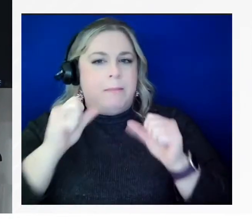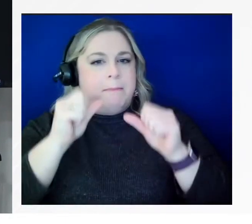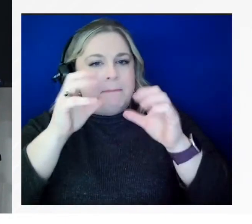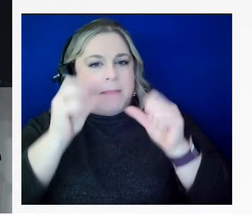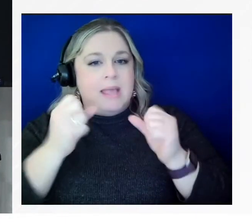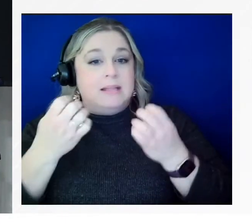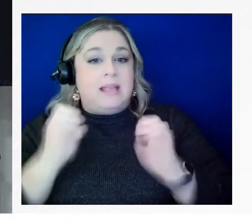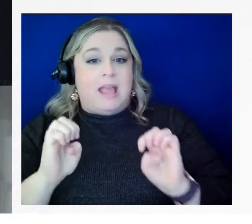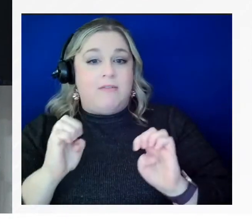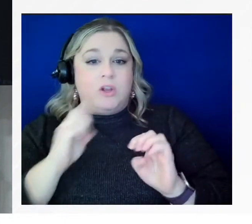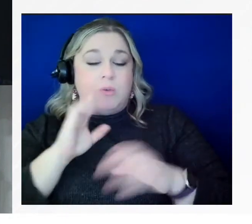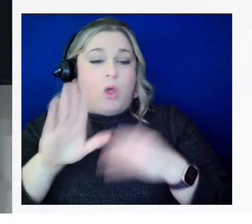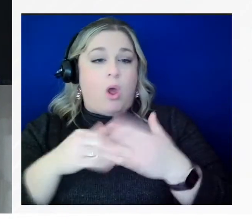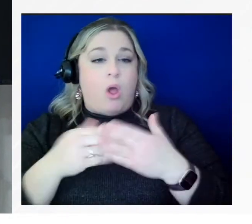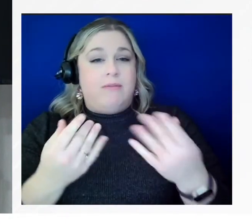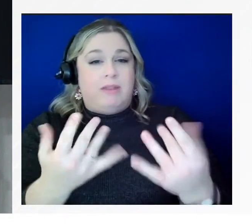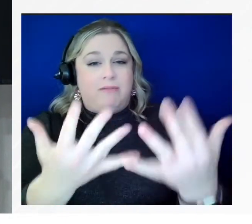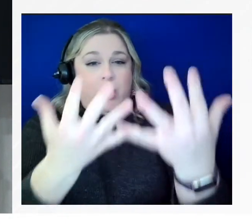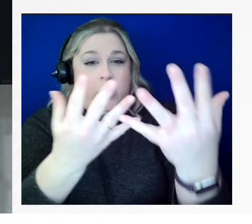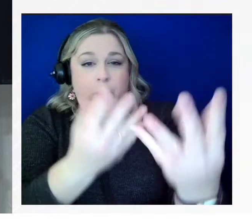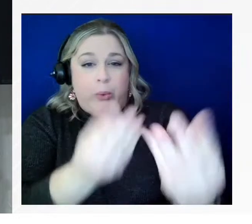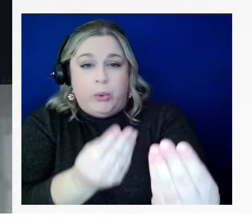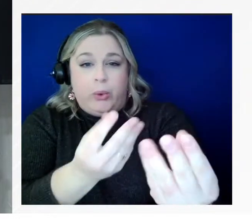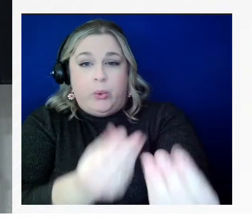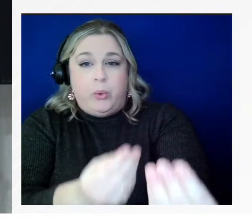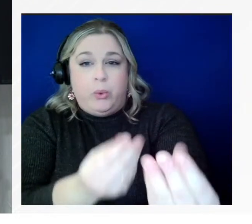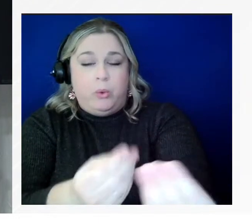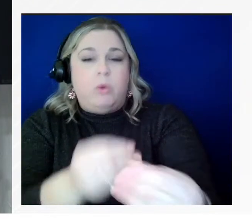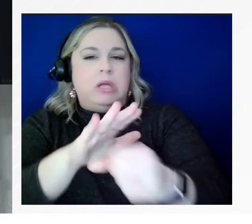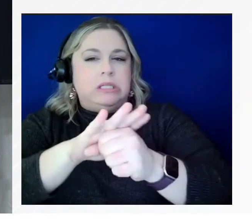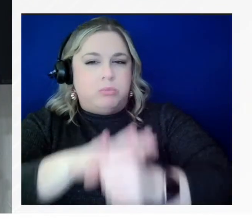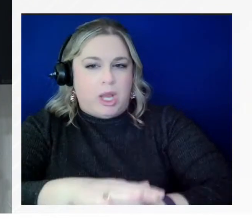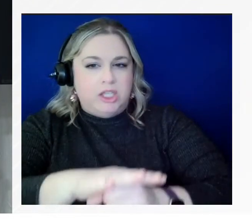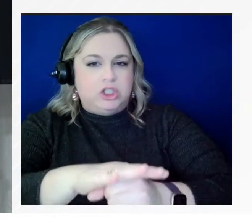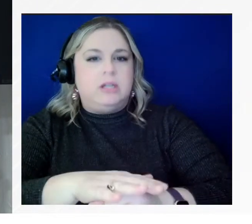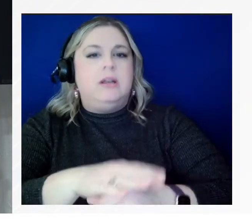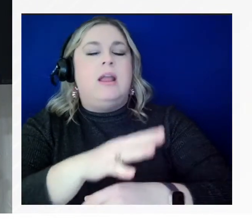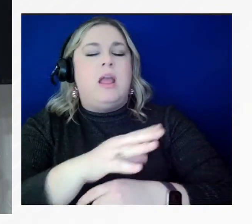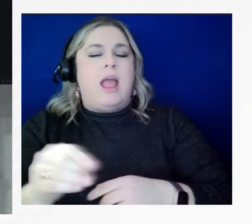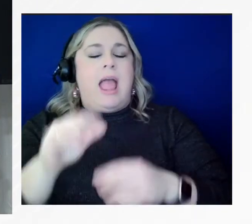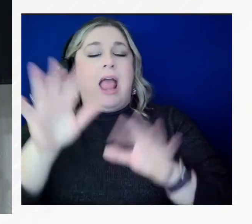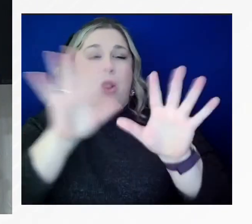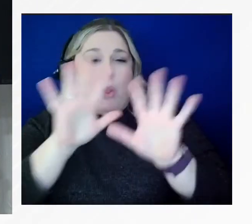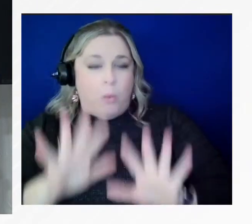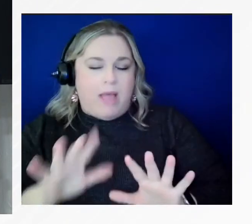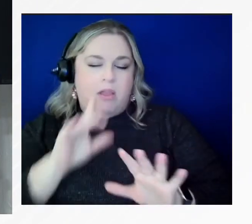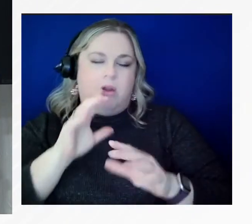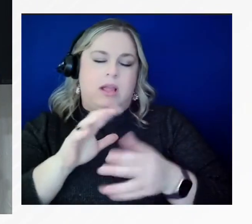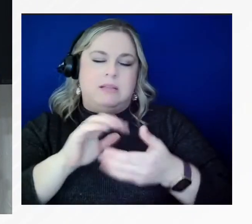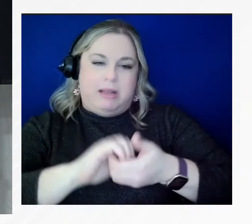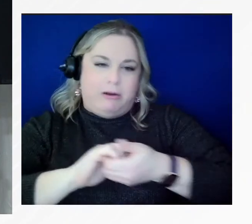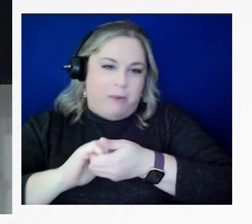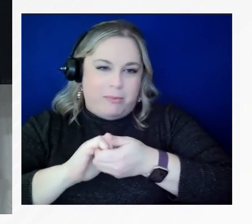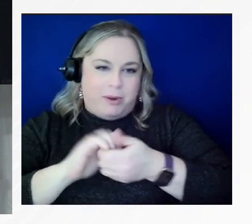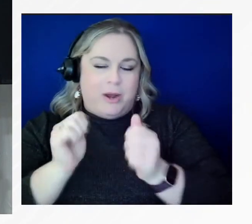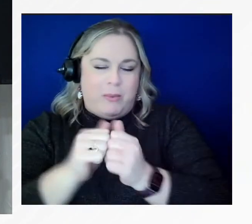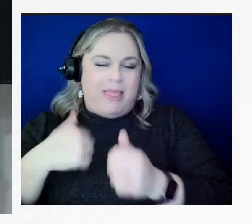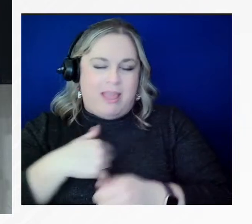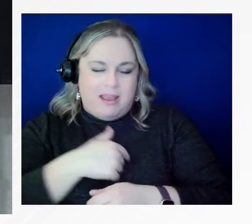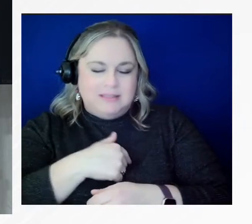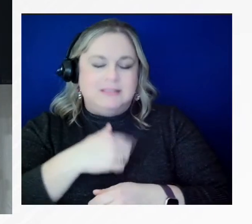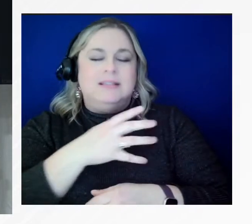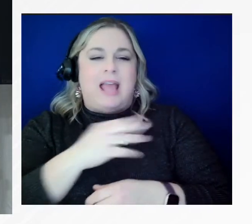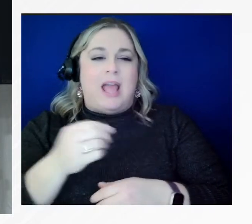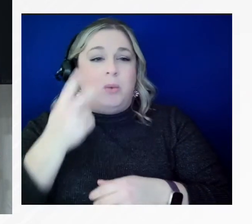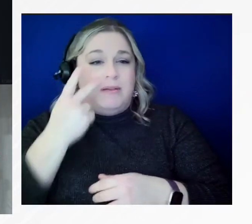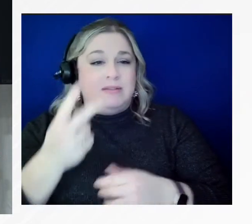suppression and the cooperation of the weather over the last few days, we've really seen the probability of any increase in fire activity continue to go